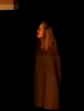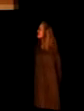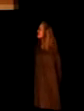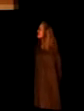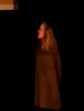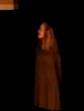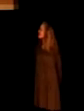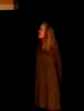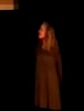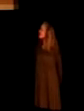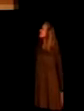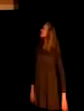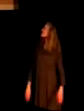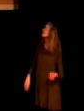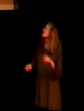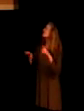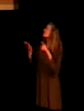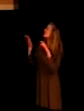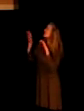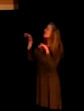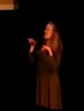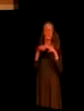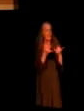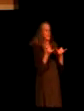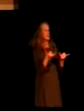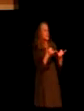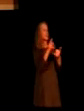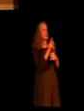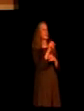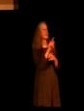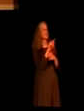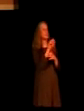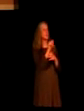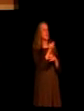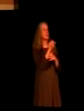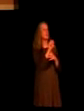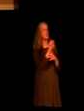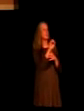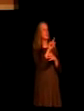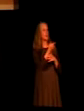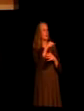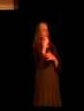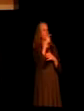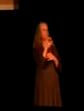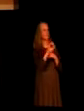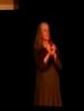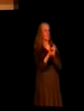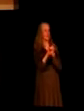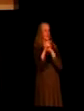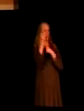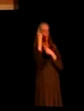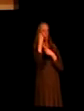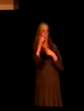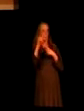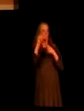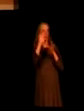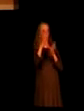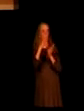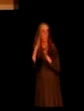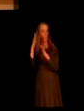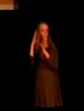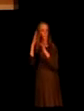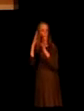And so this is what our data set looks like now, and shows the big green wave in the